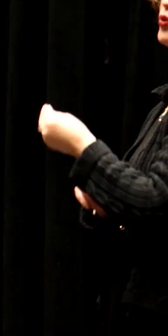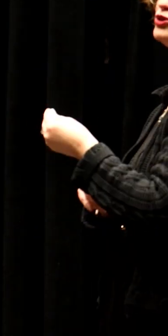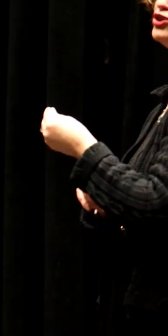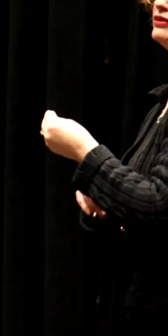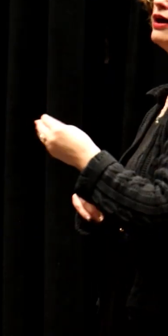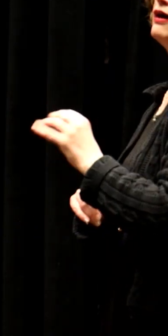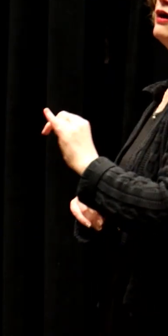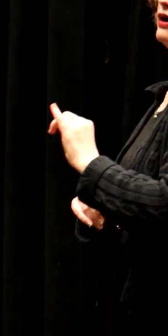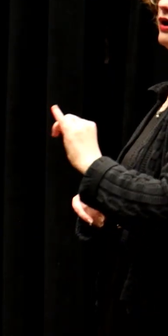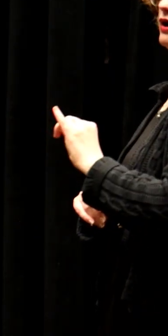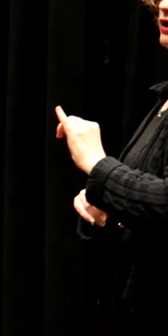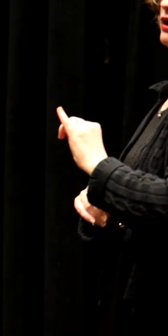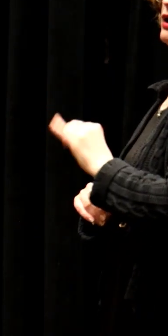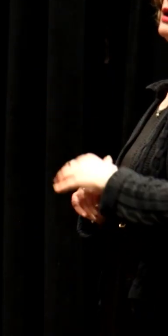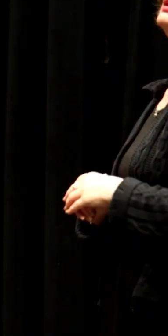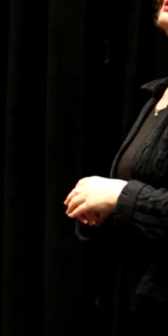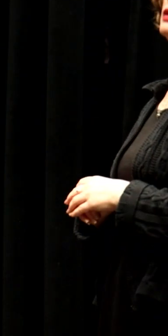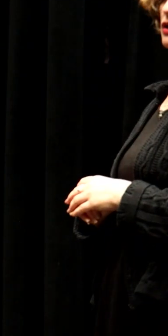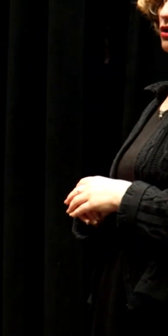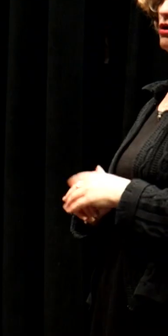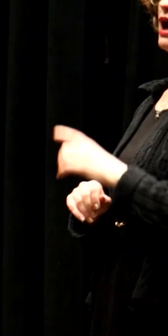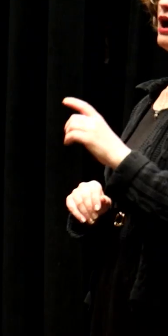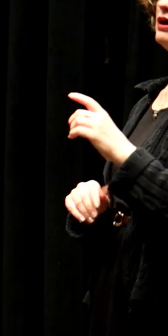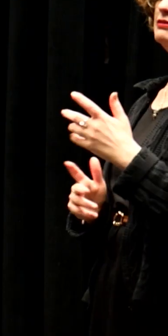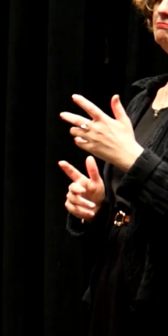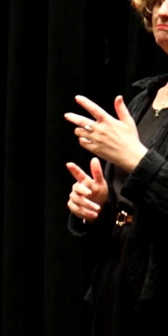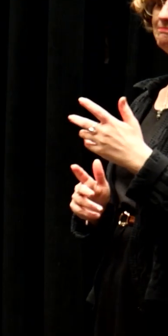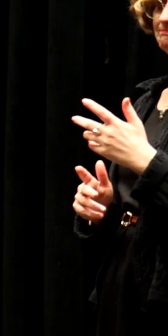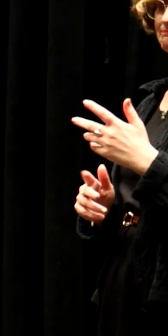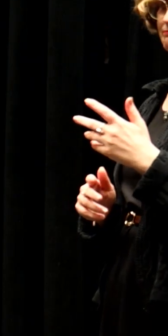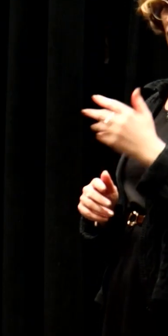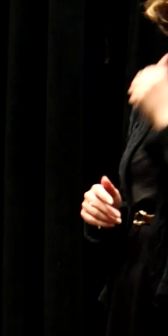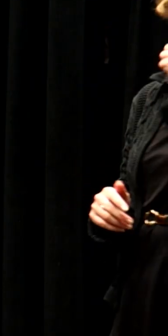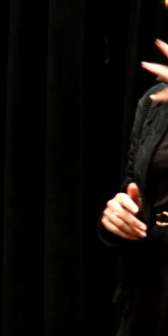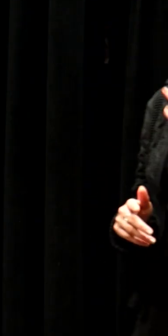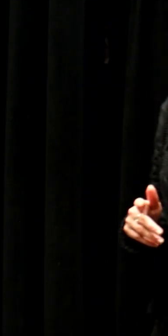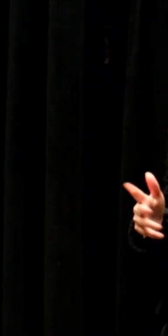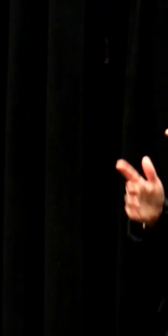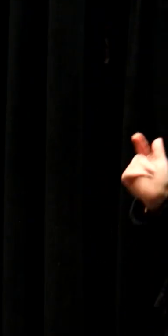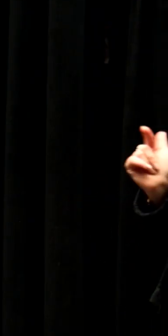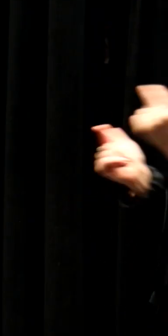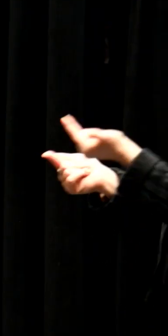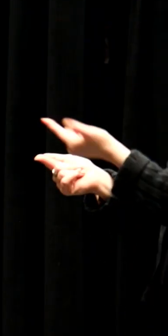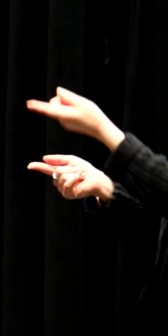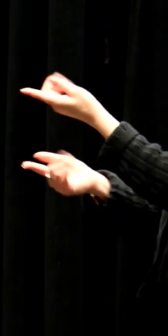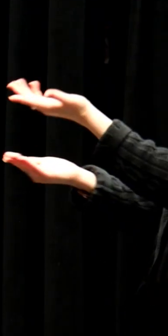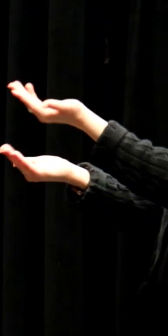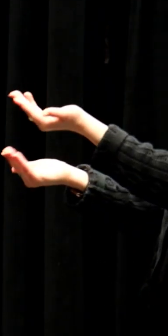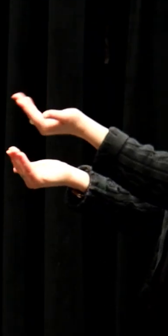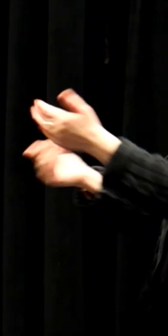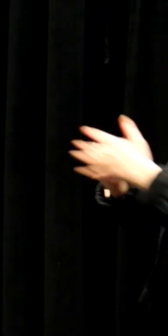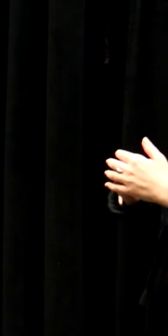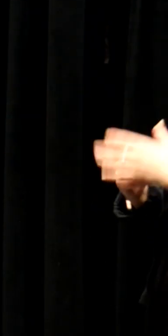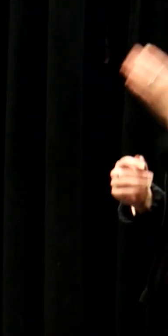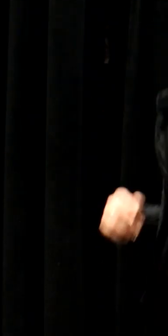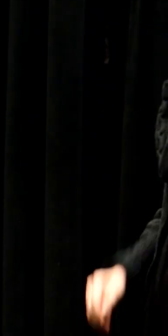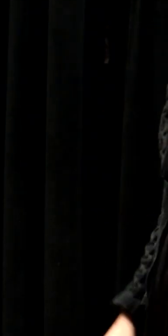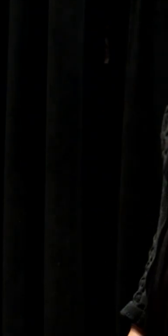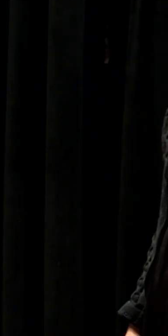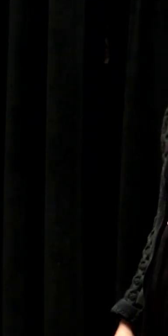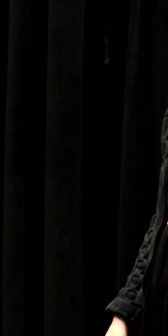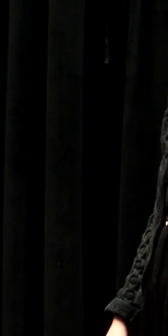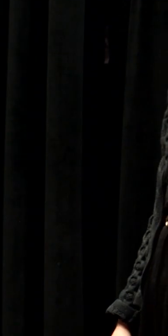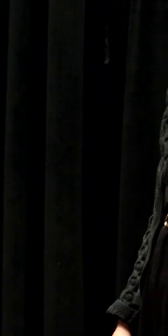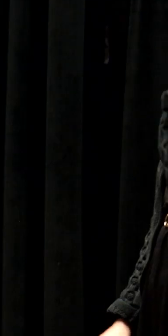let their counterpart do most of the talking, and they just have to listen. And that's, for me, that's